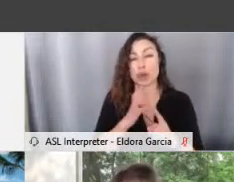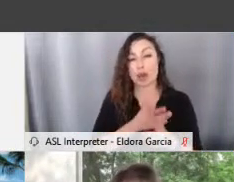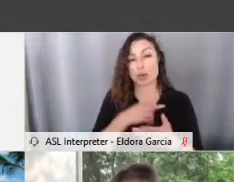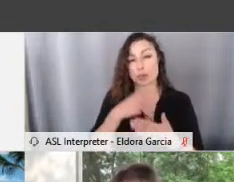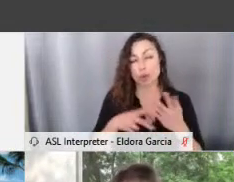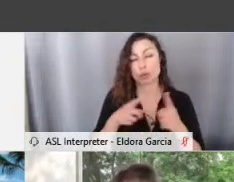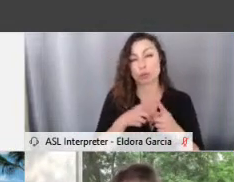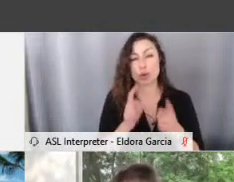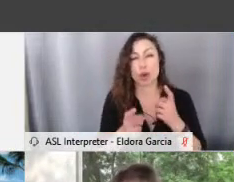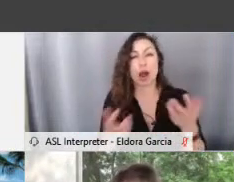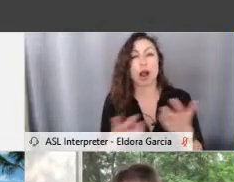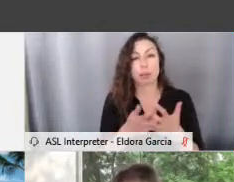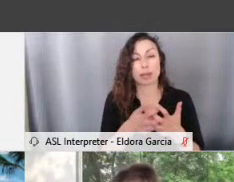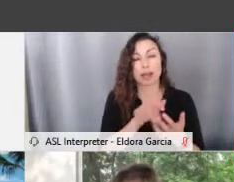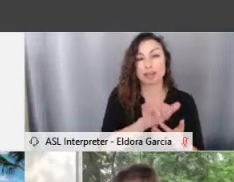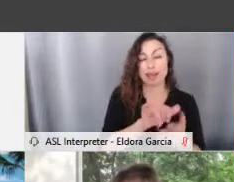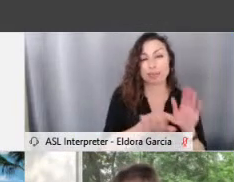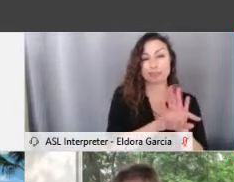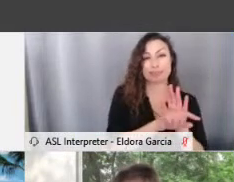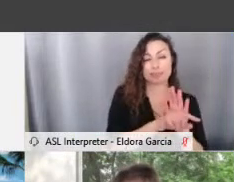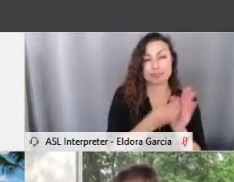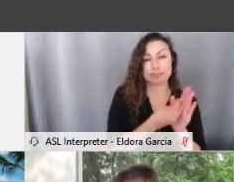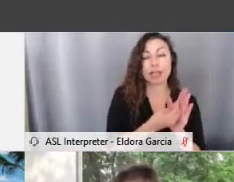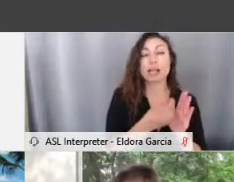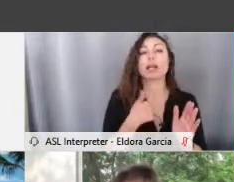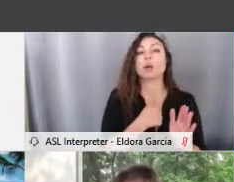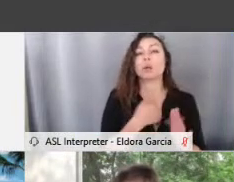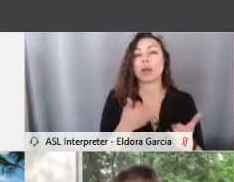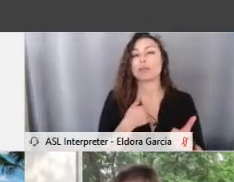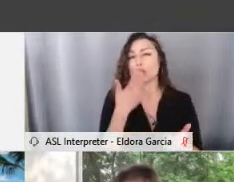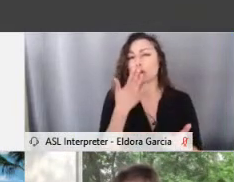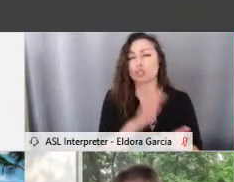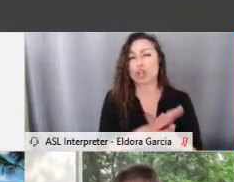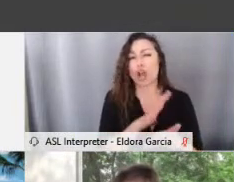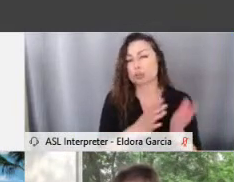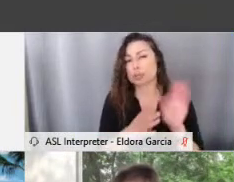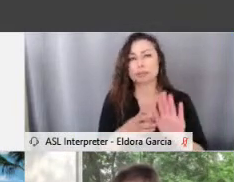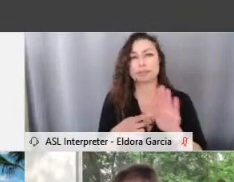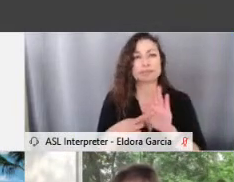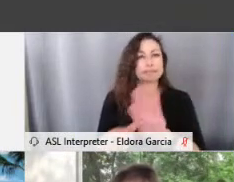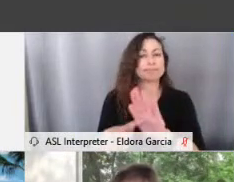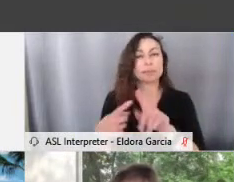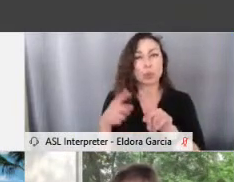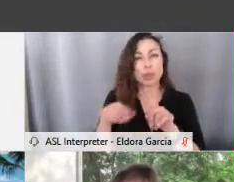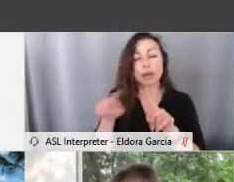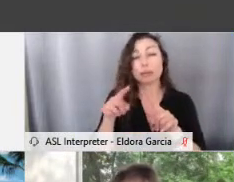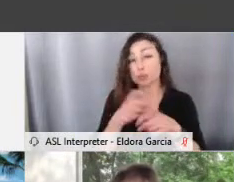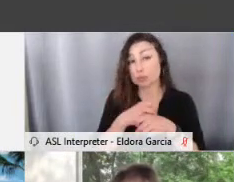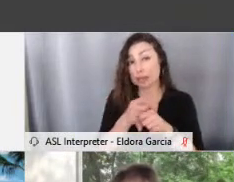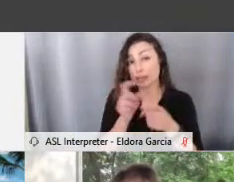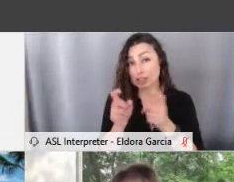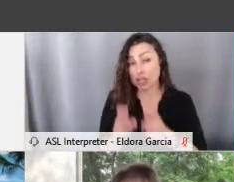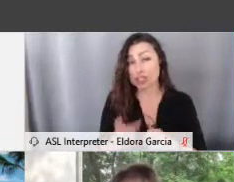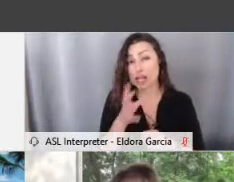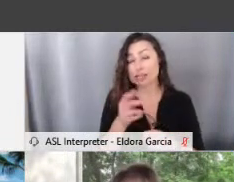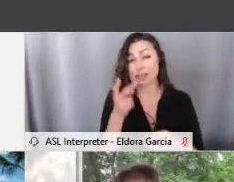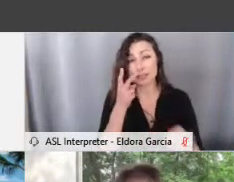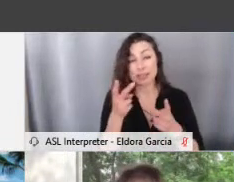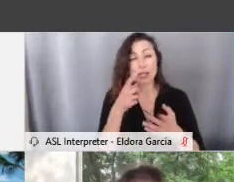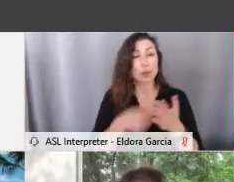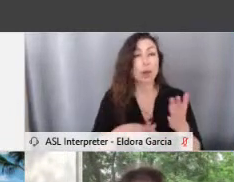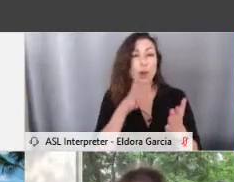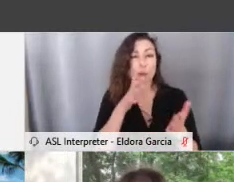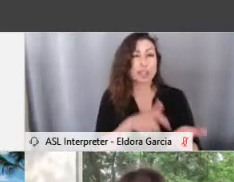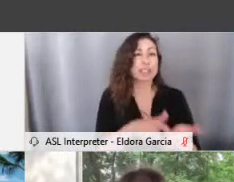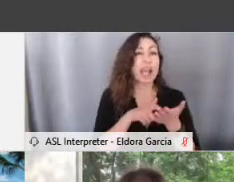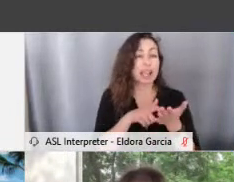to accommodate that shortfall. We have a really good working document that allows you to make those changes and see what it would